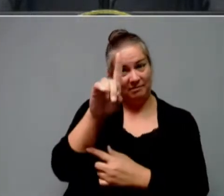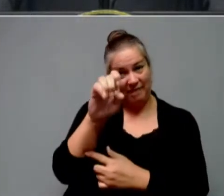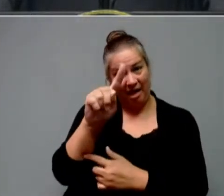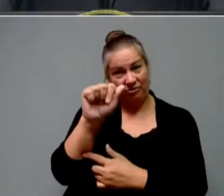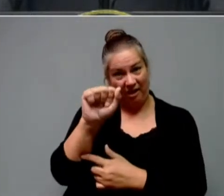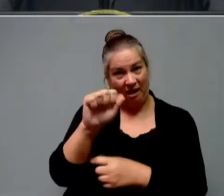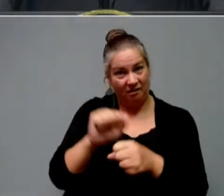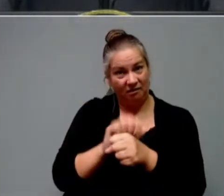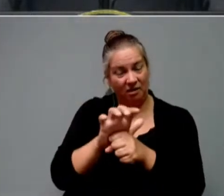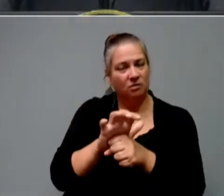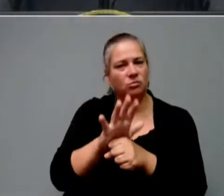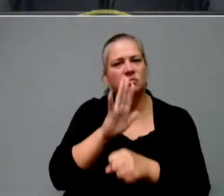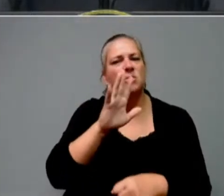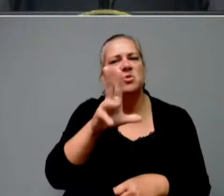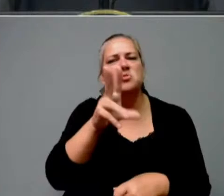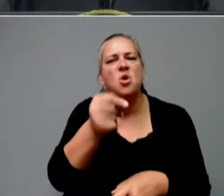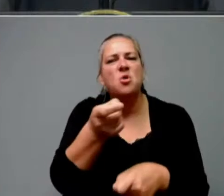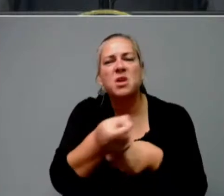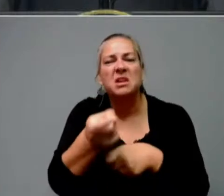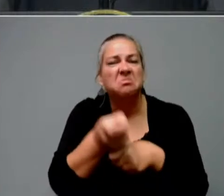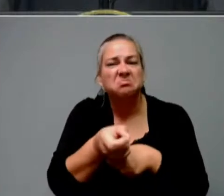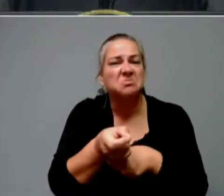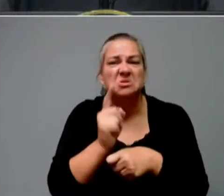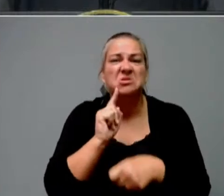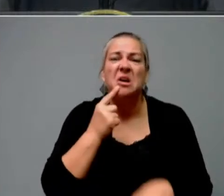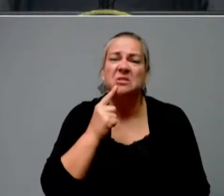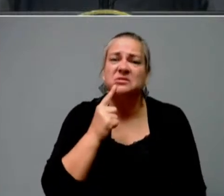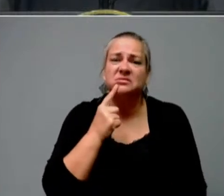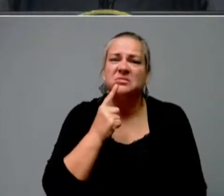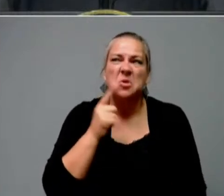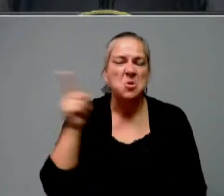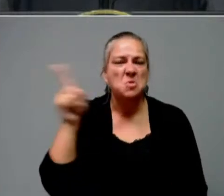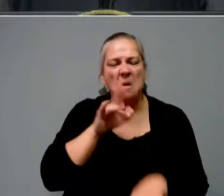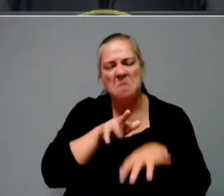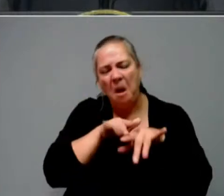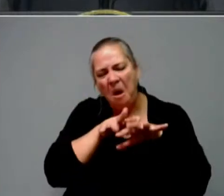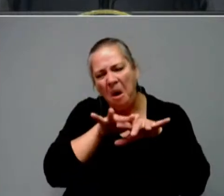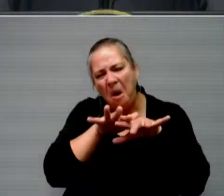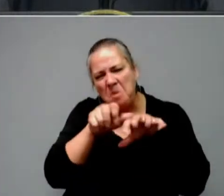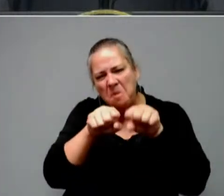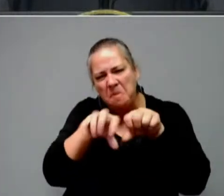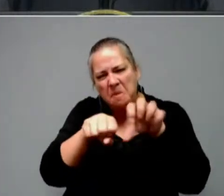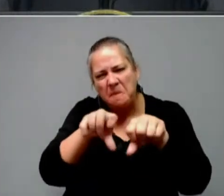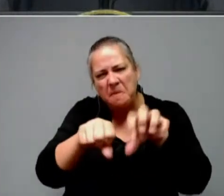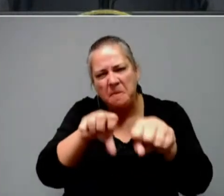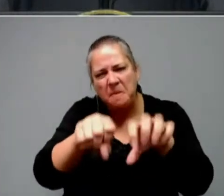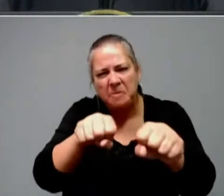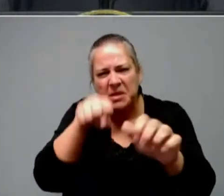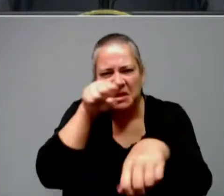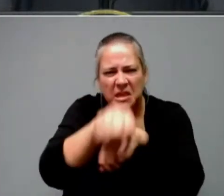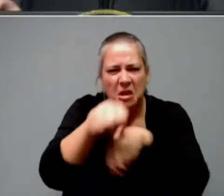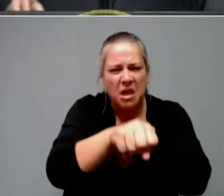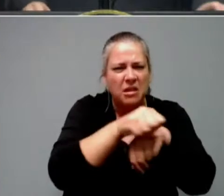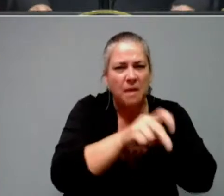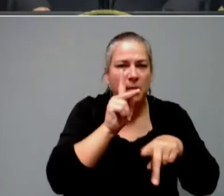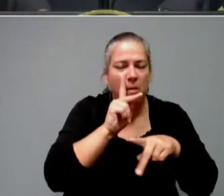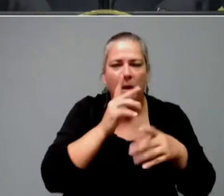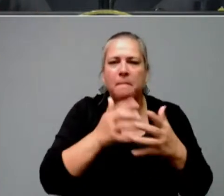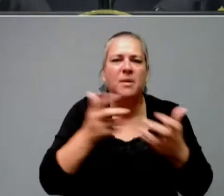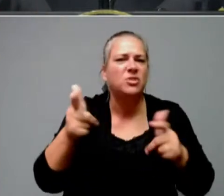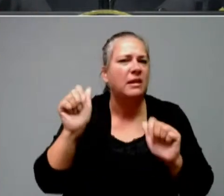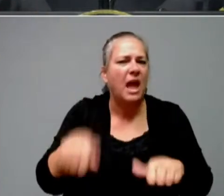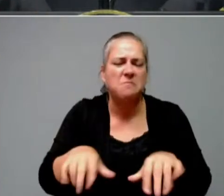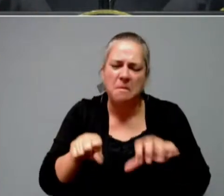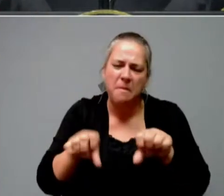joke. It is out to get, to harm, and ultimately to kill as many people as it can. We need folks to do the right thing to